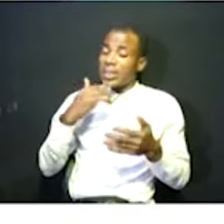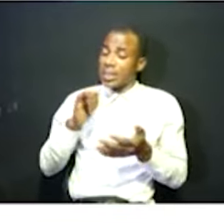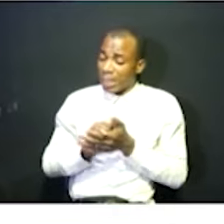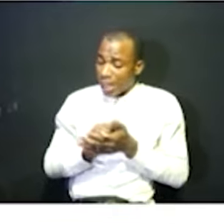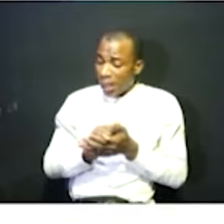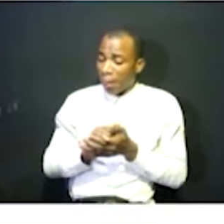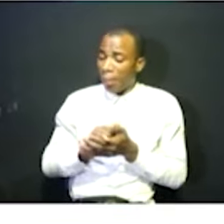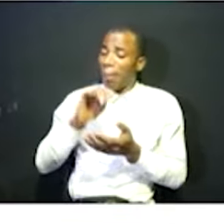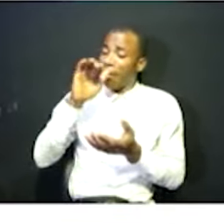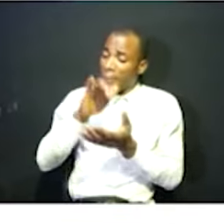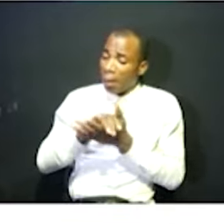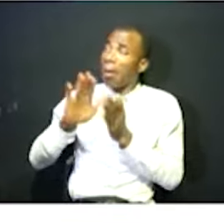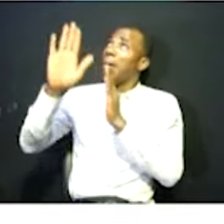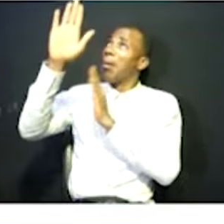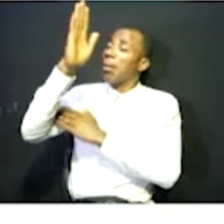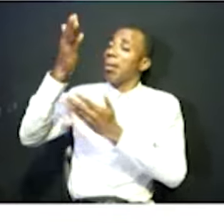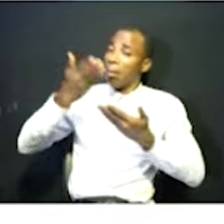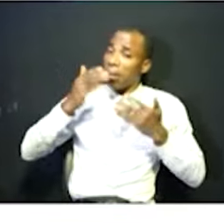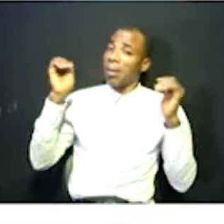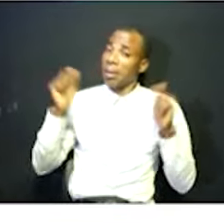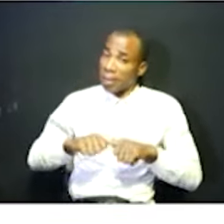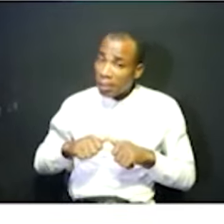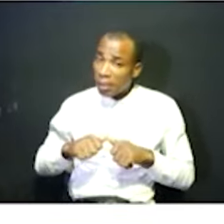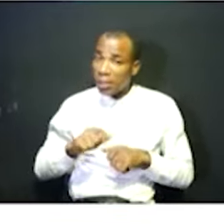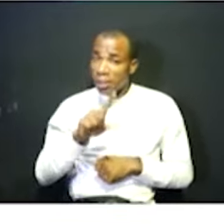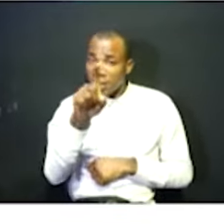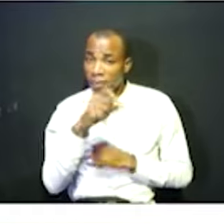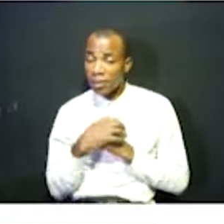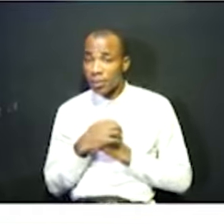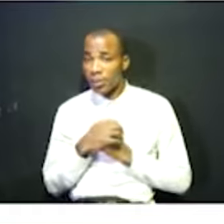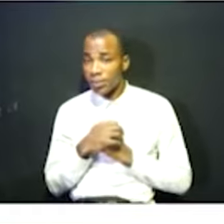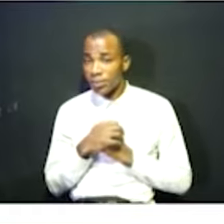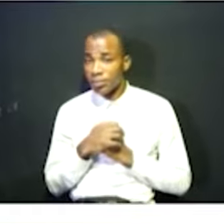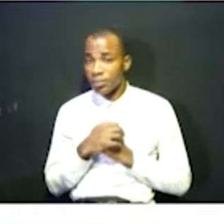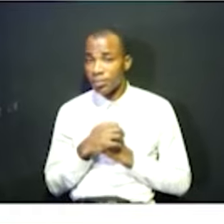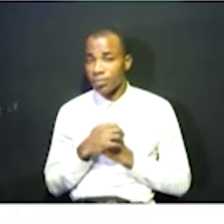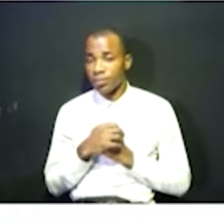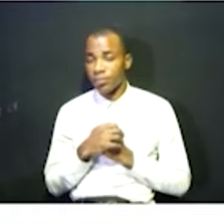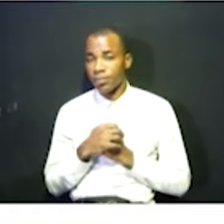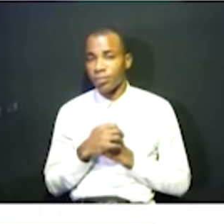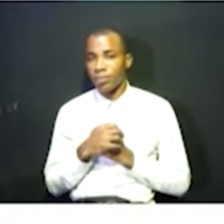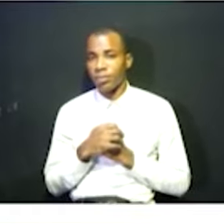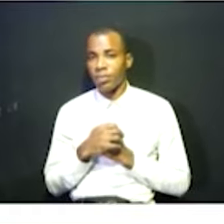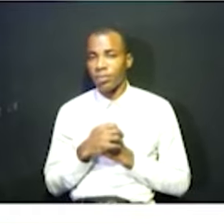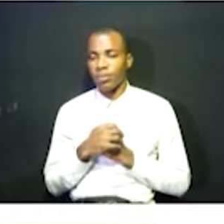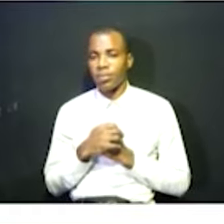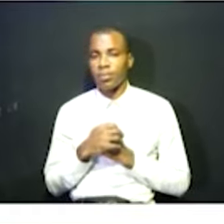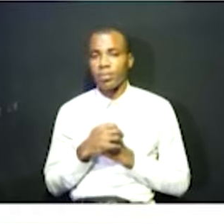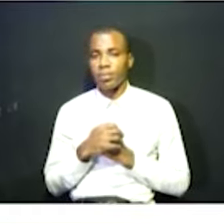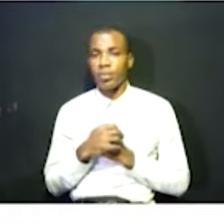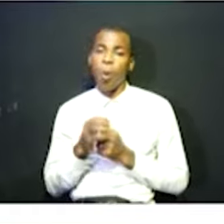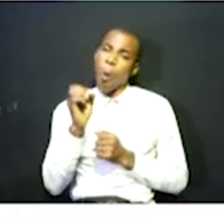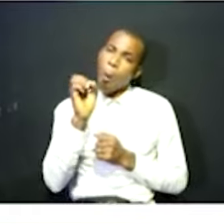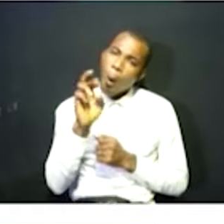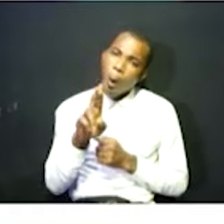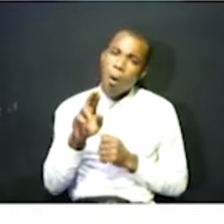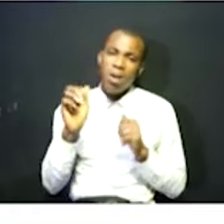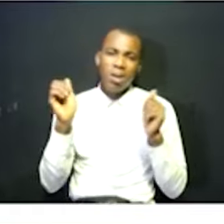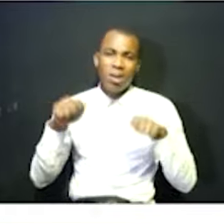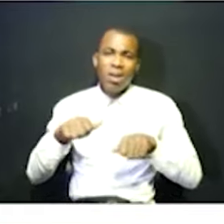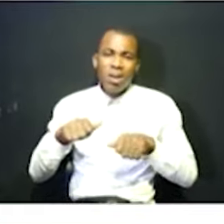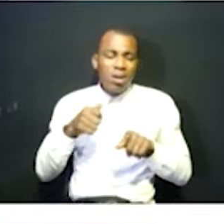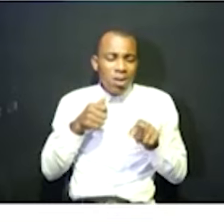ehwe wabrabo a obon waware mu a would you obesi ginae se awari yo nyame achede? Will she still hold on to